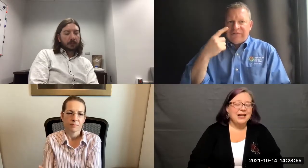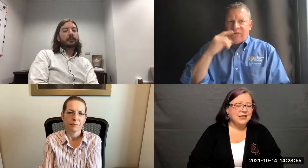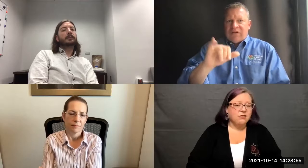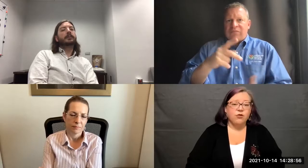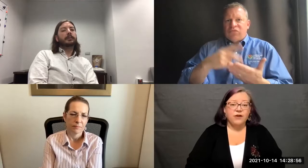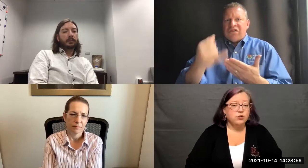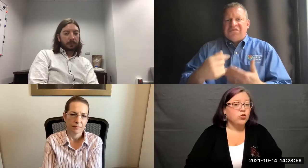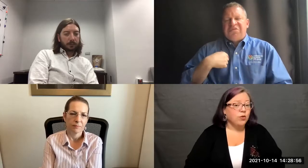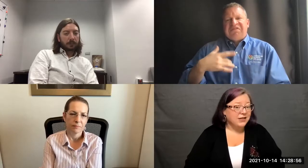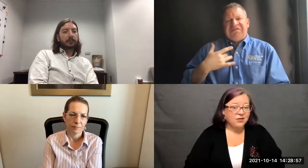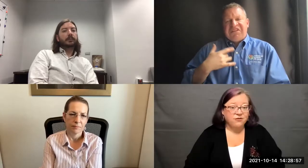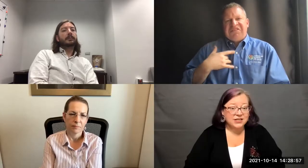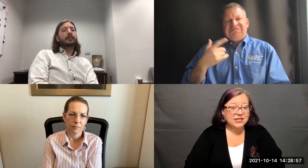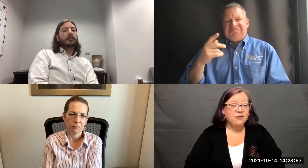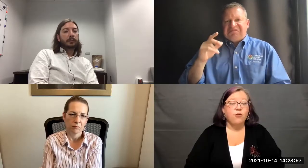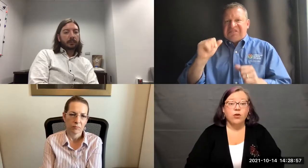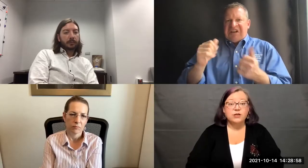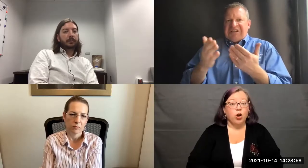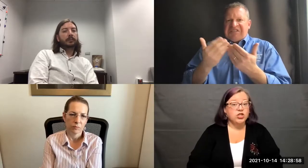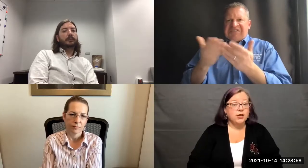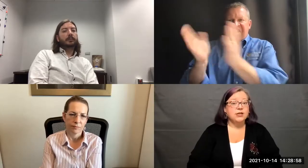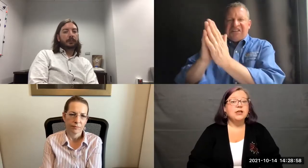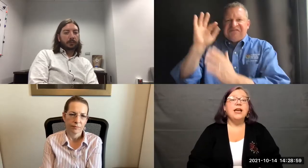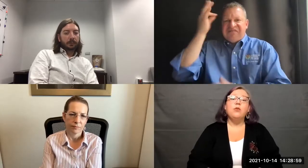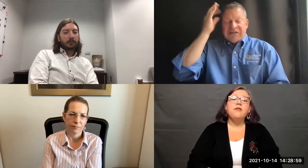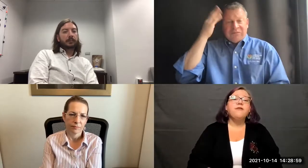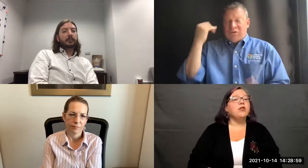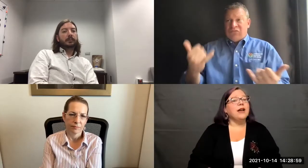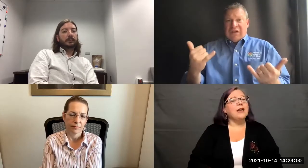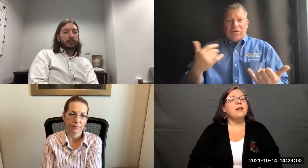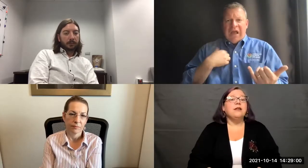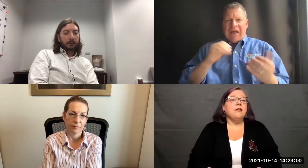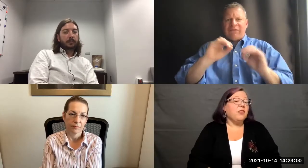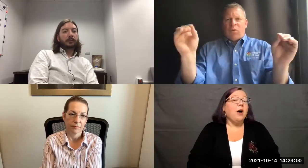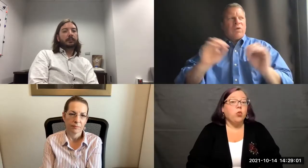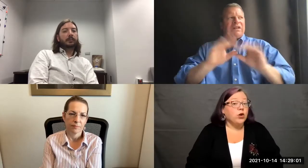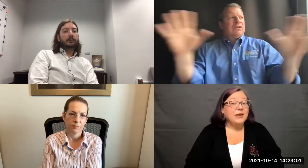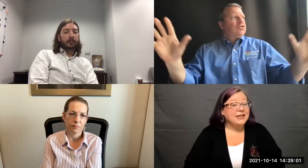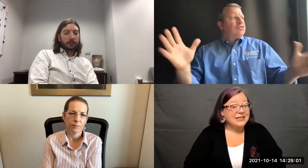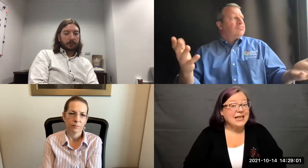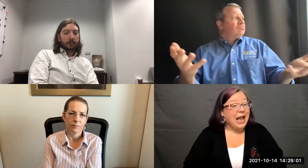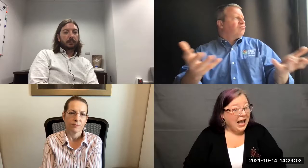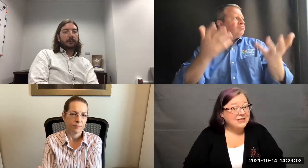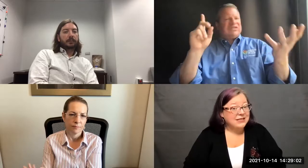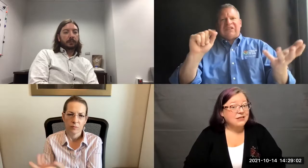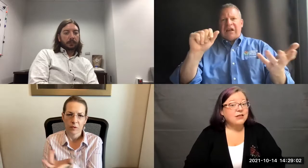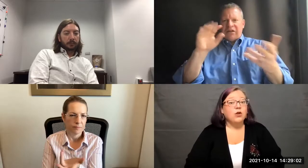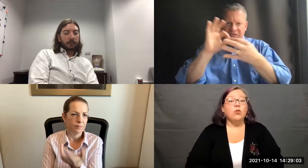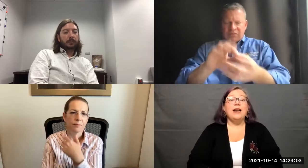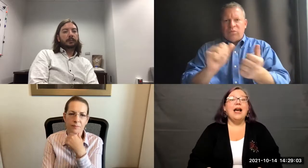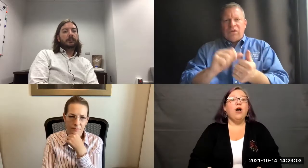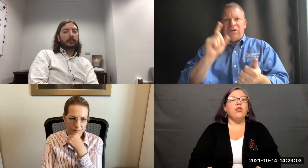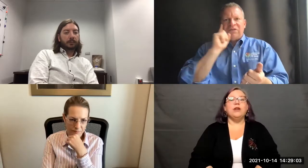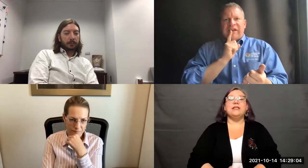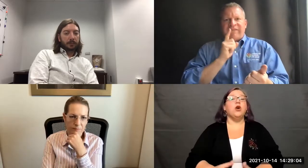be asking for federal grant funding for this project. And we feel like that would be an easy ask.